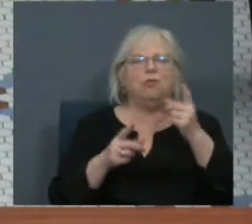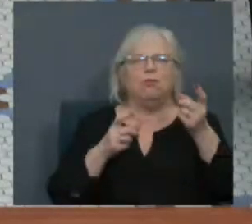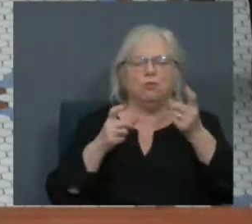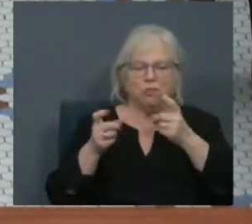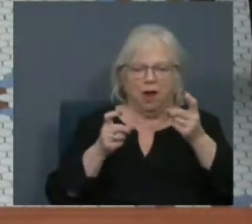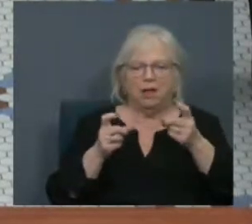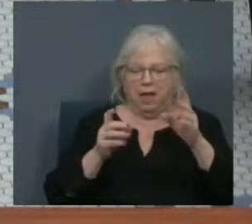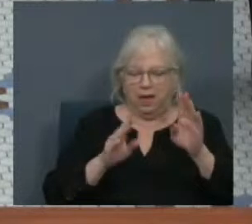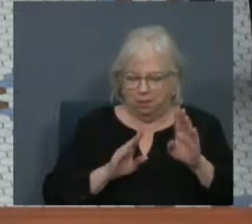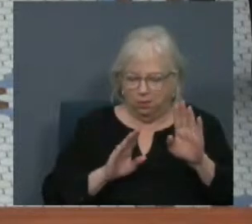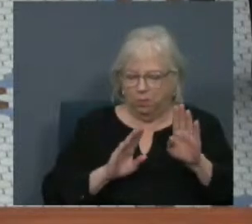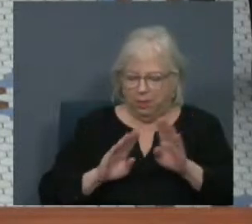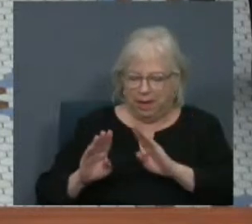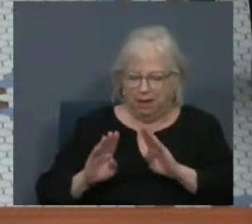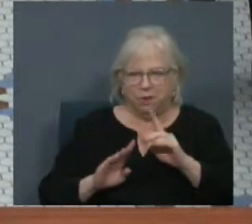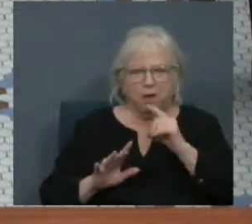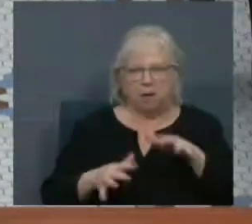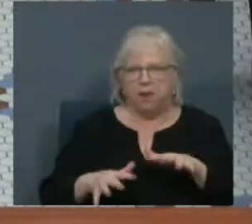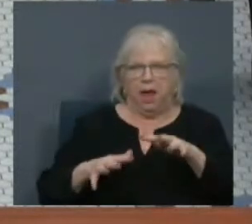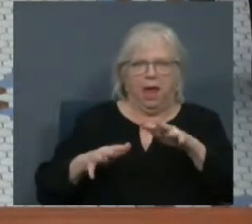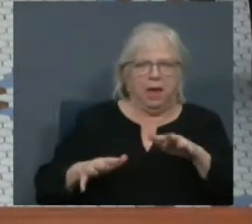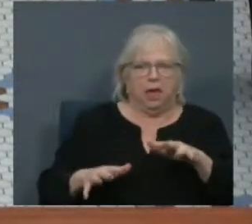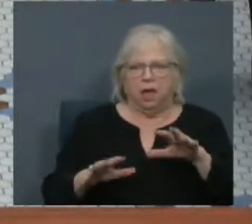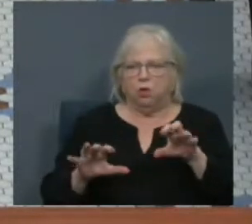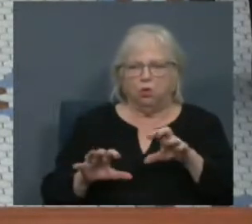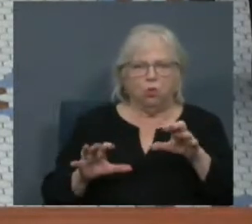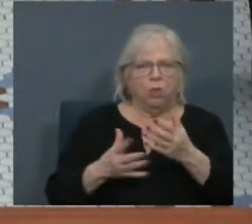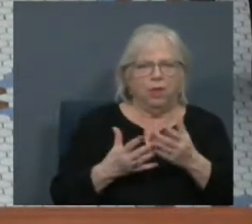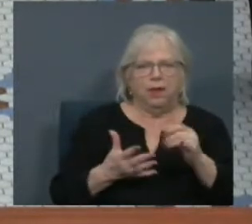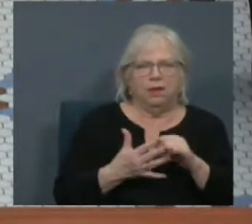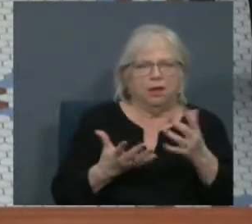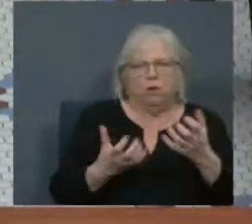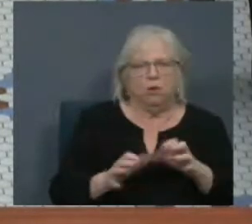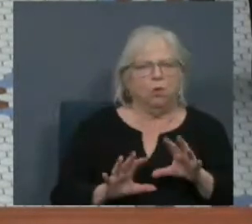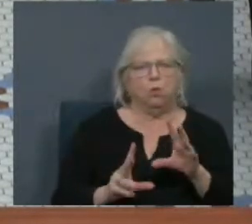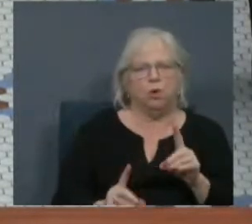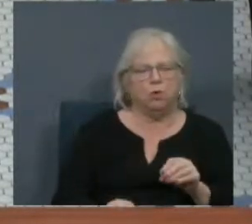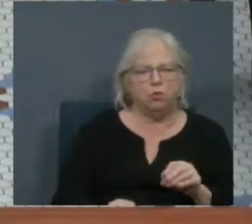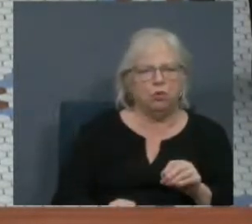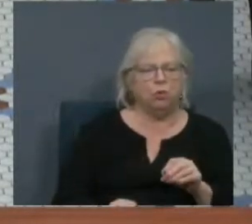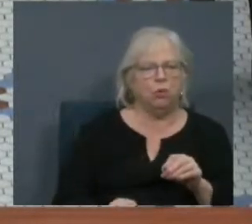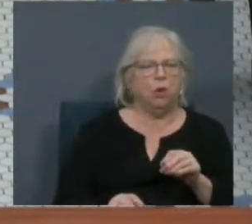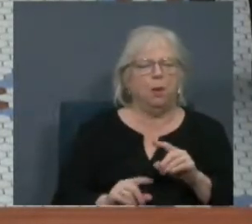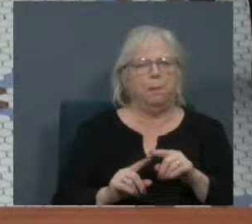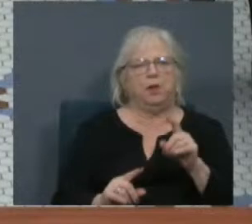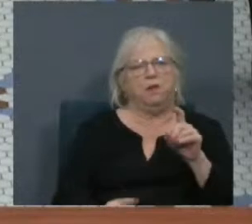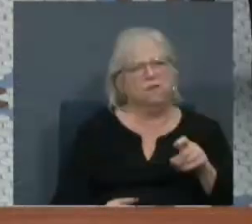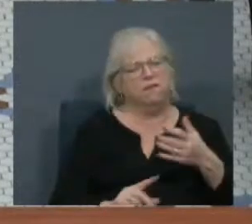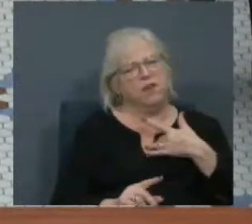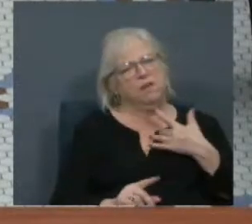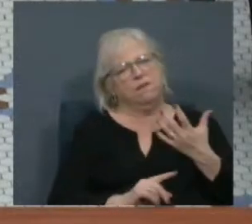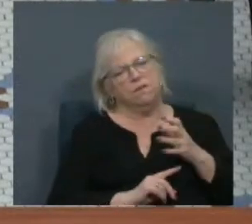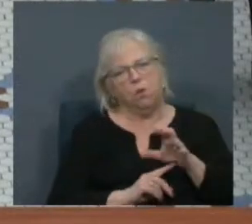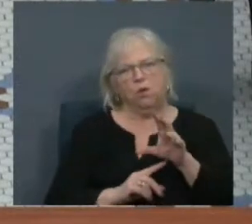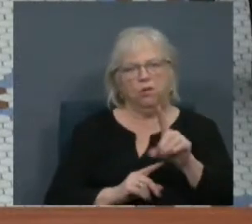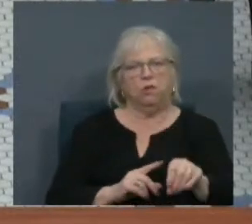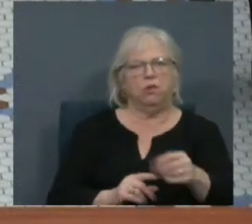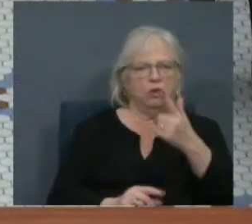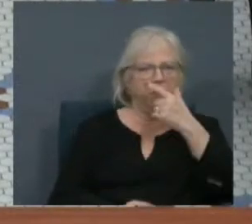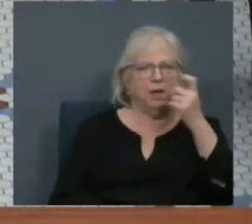you and not panic and do things that you don't want to do, that you're just having to do out of necessity.